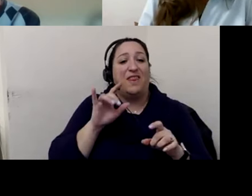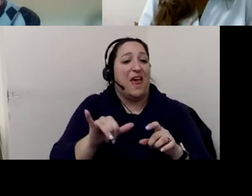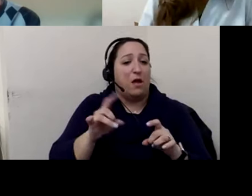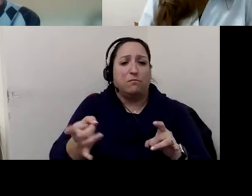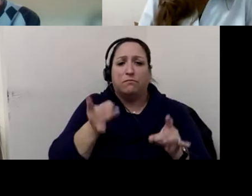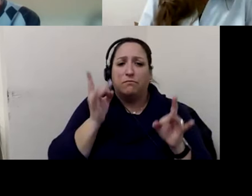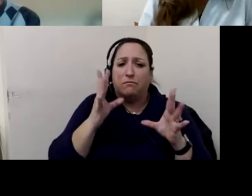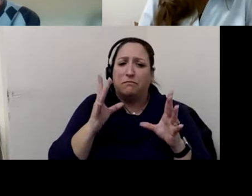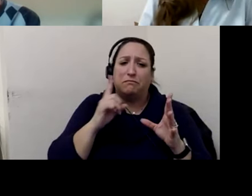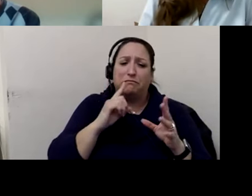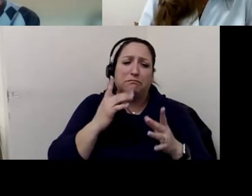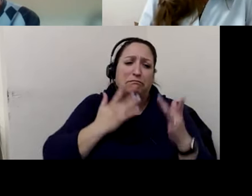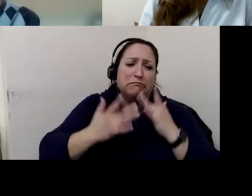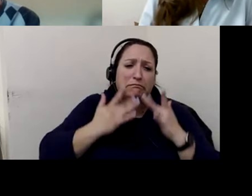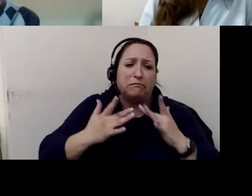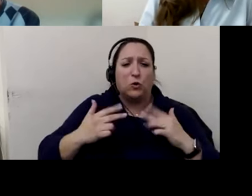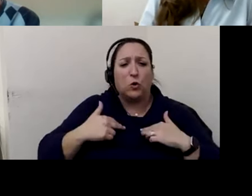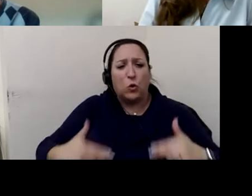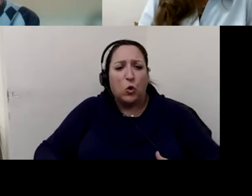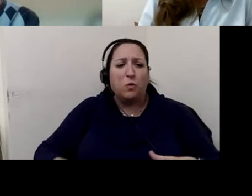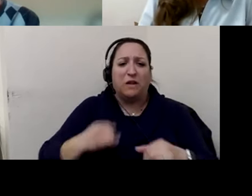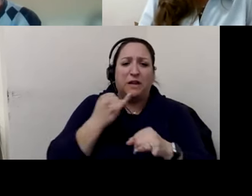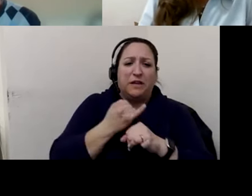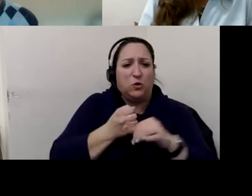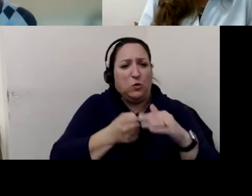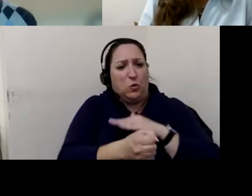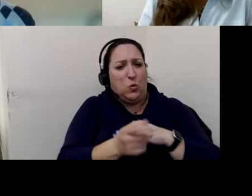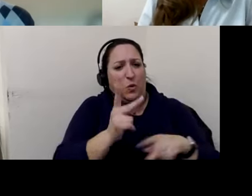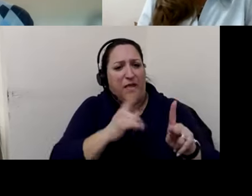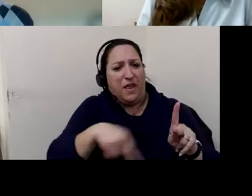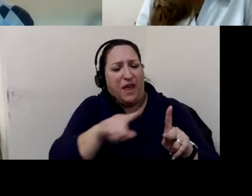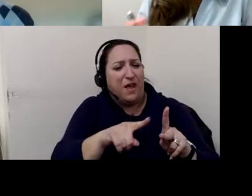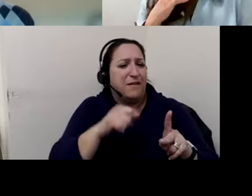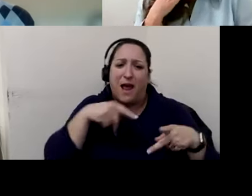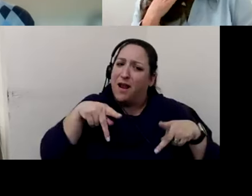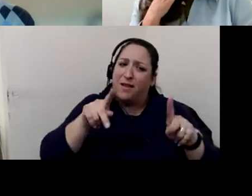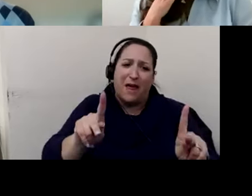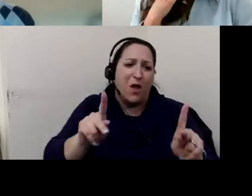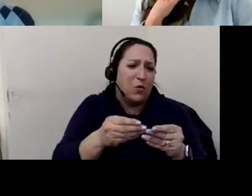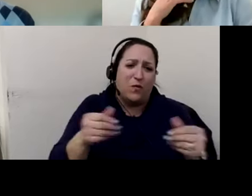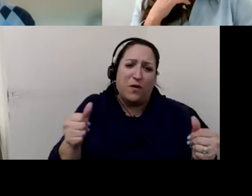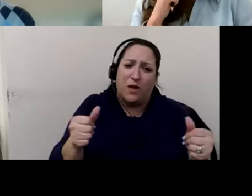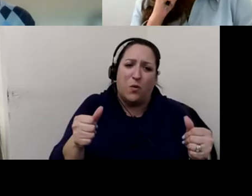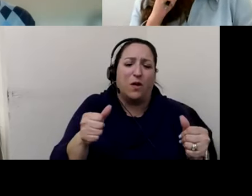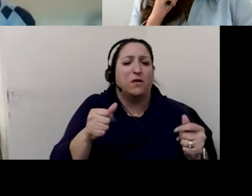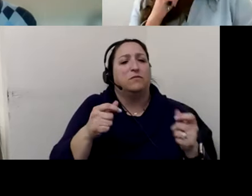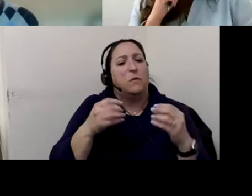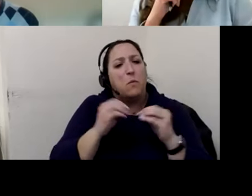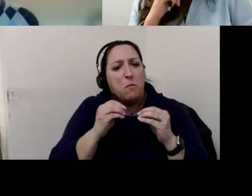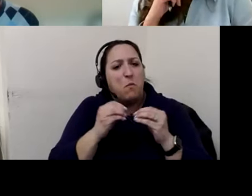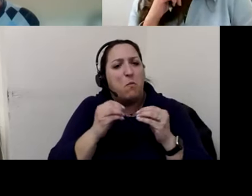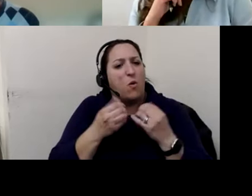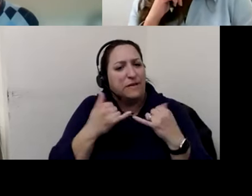over degradation of the human beings institutionalized there must not be allowed to fade away in still more